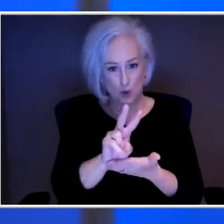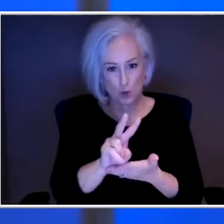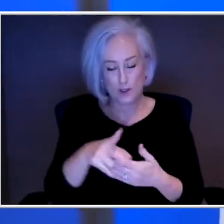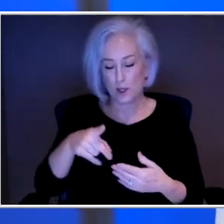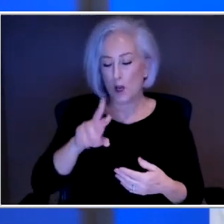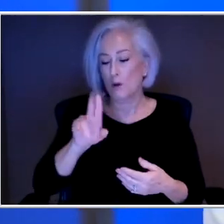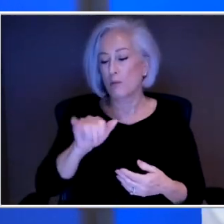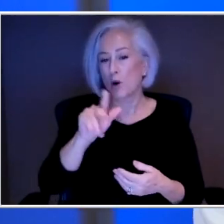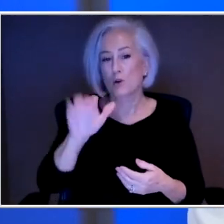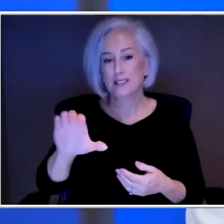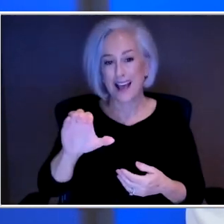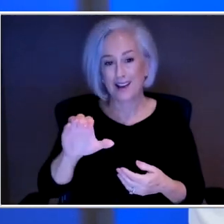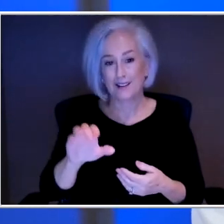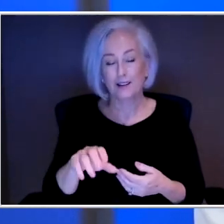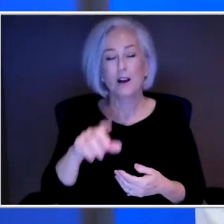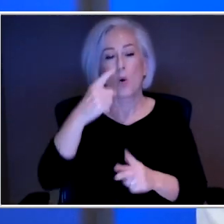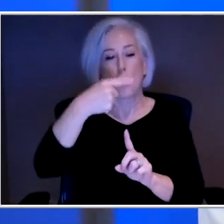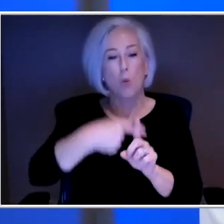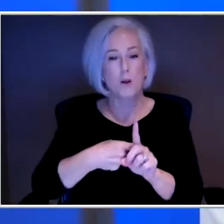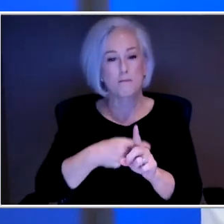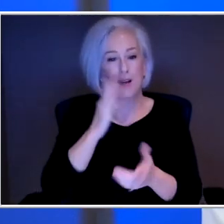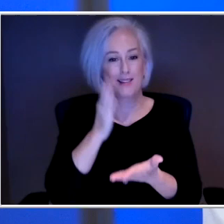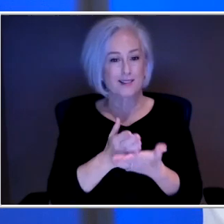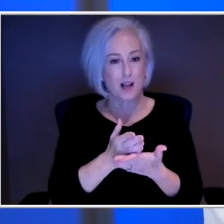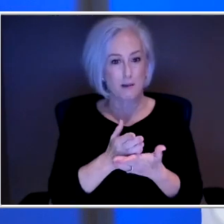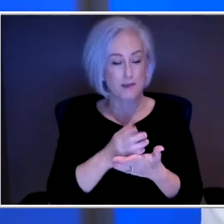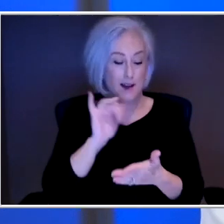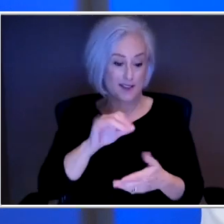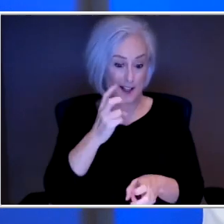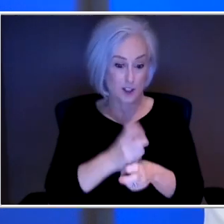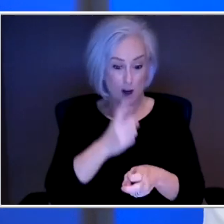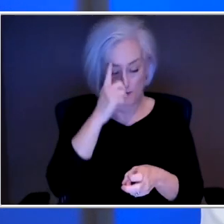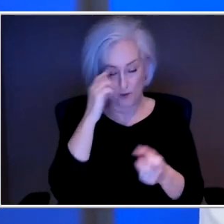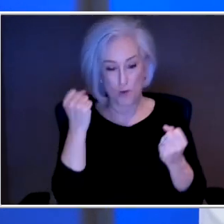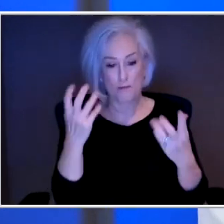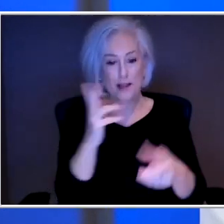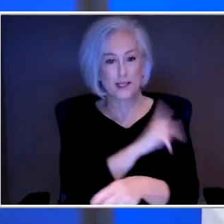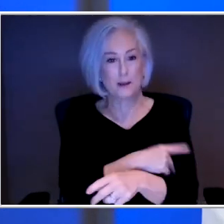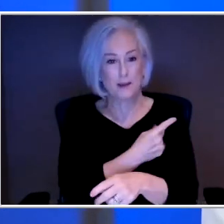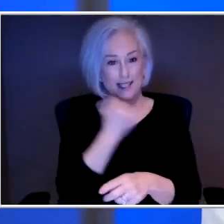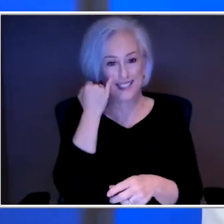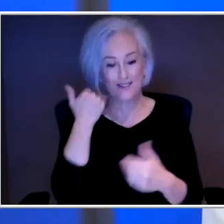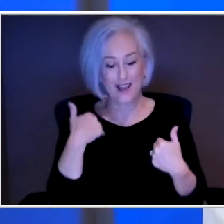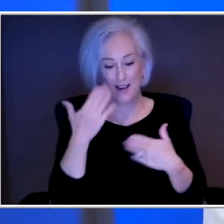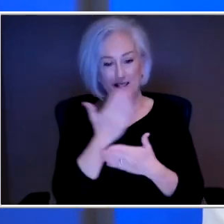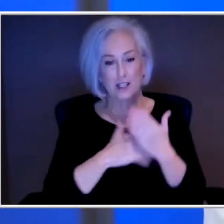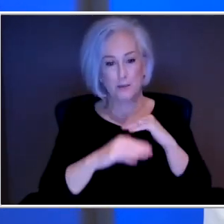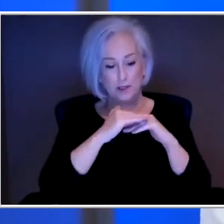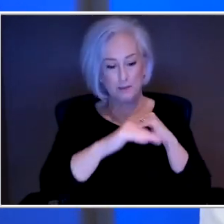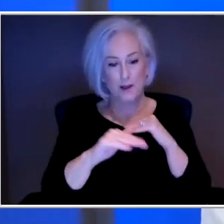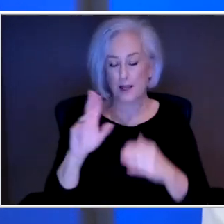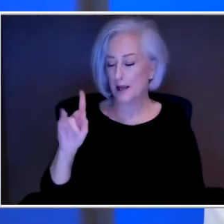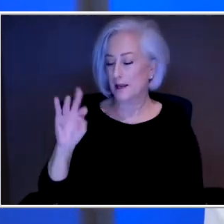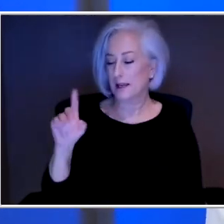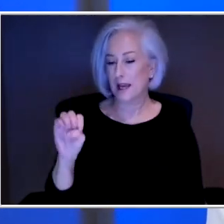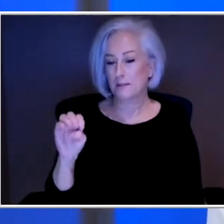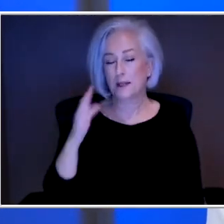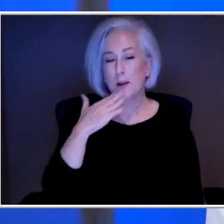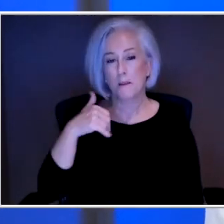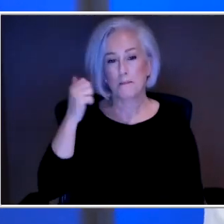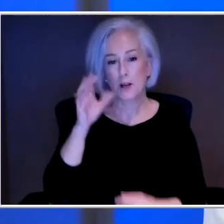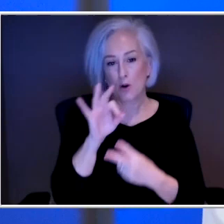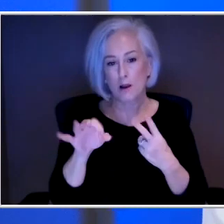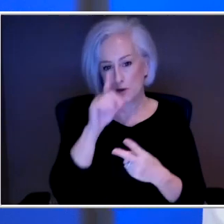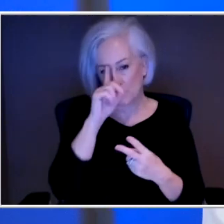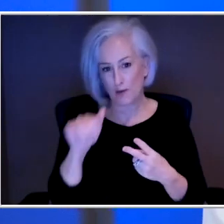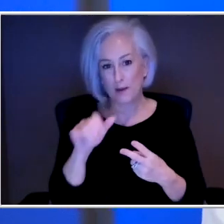month. And so that's a really tall task for most patients, especially if they have some stability. Ketamine may be a better option for some of those patients because it does not modulate